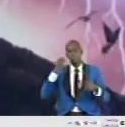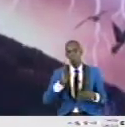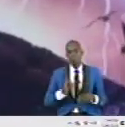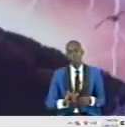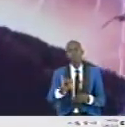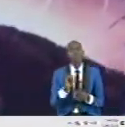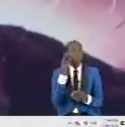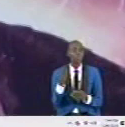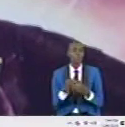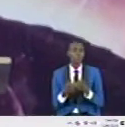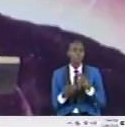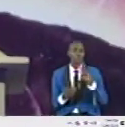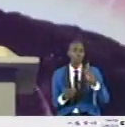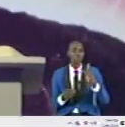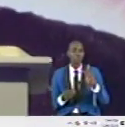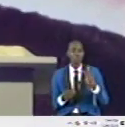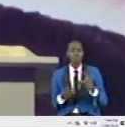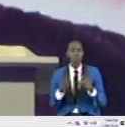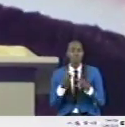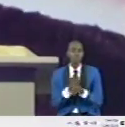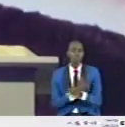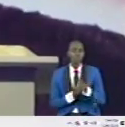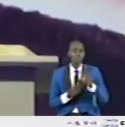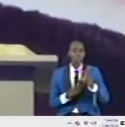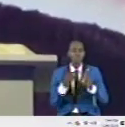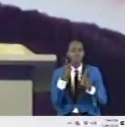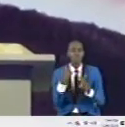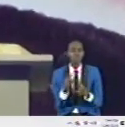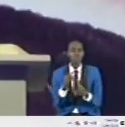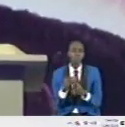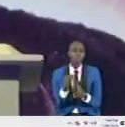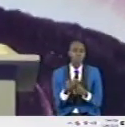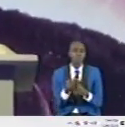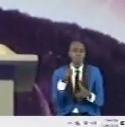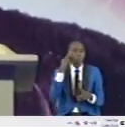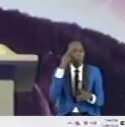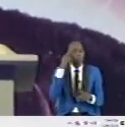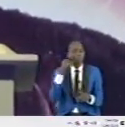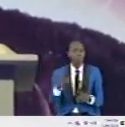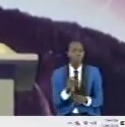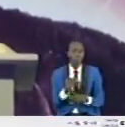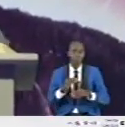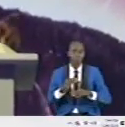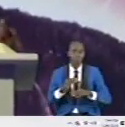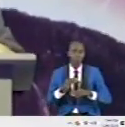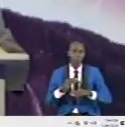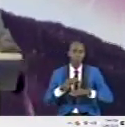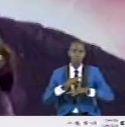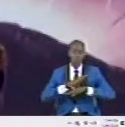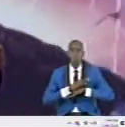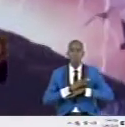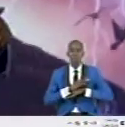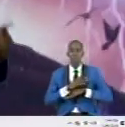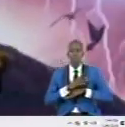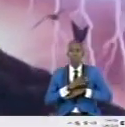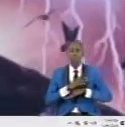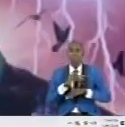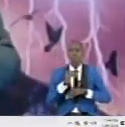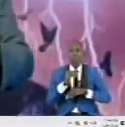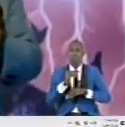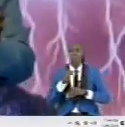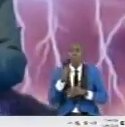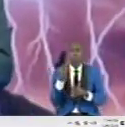there is a message for sustainers in the present lunch the message for the